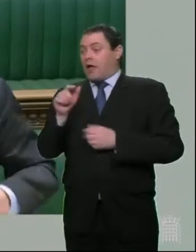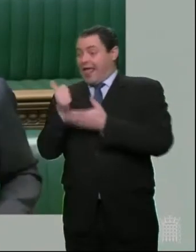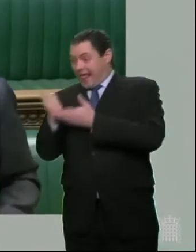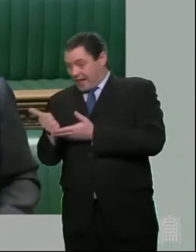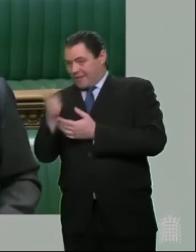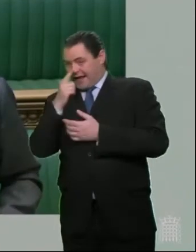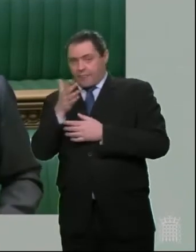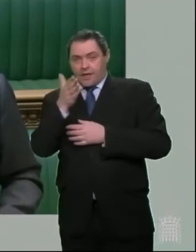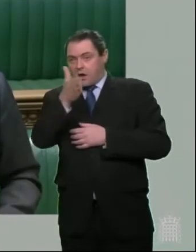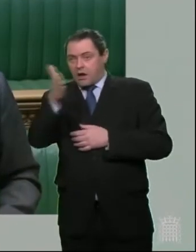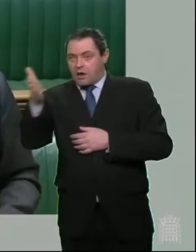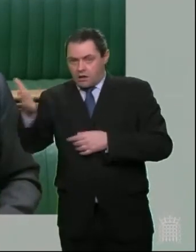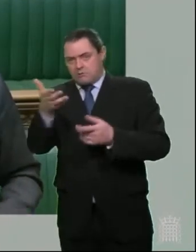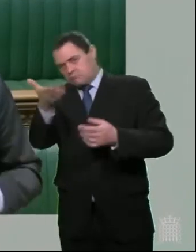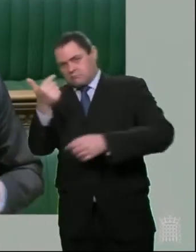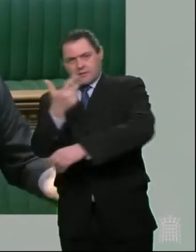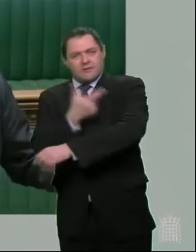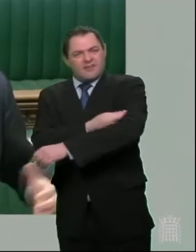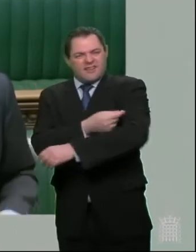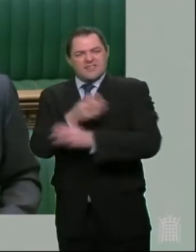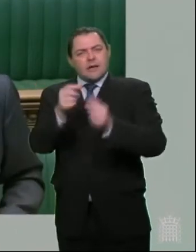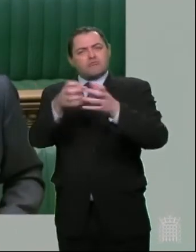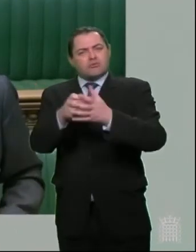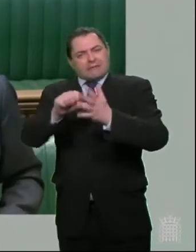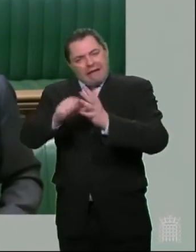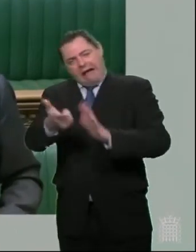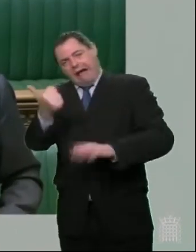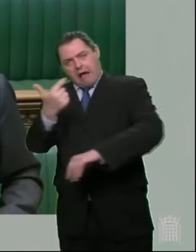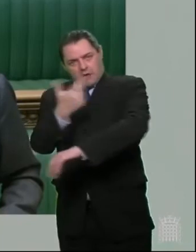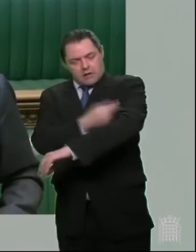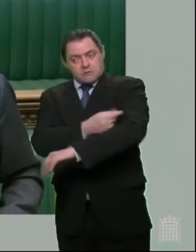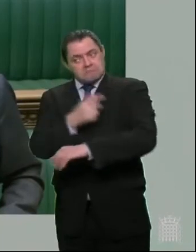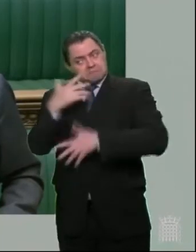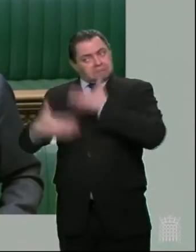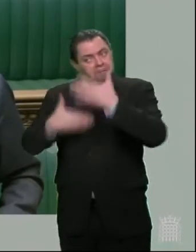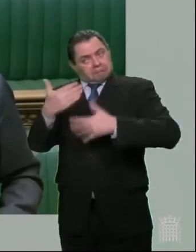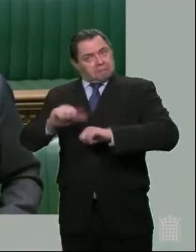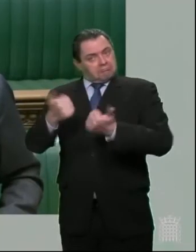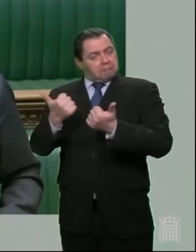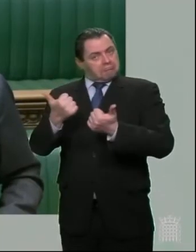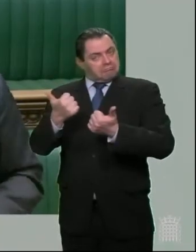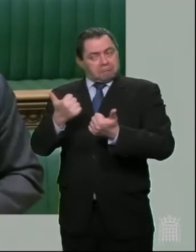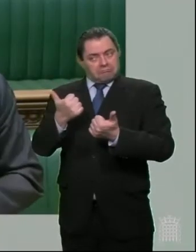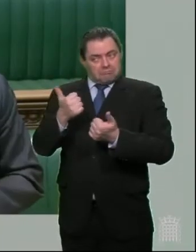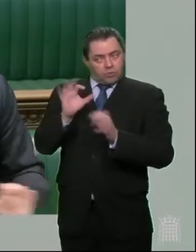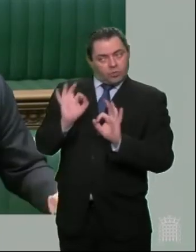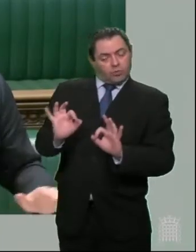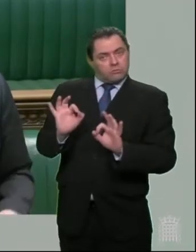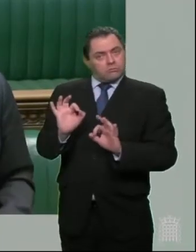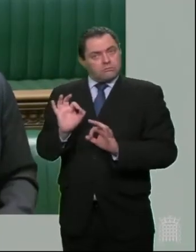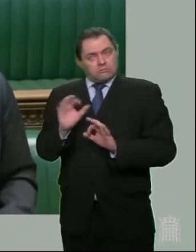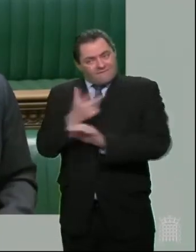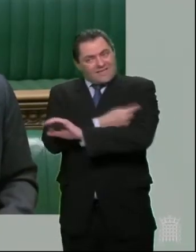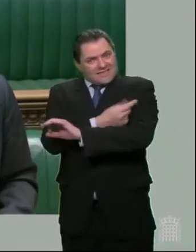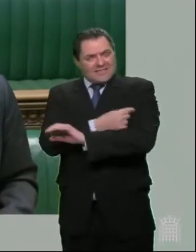get them, encourage them to take vaccines. And wonderful work is being done to get people to take vaccines. I encourage all